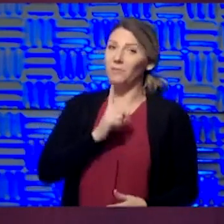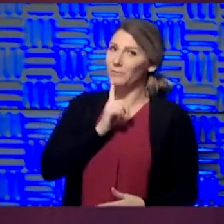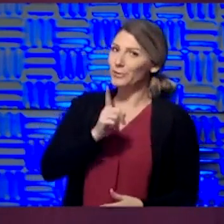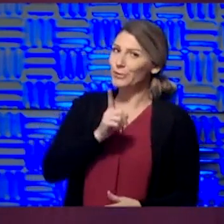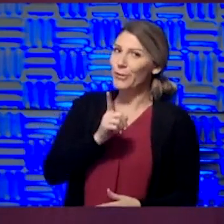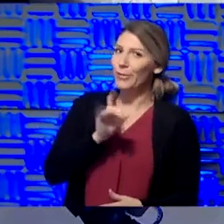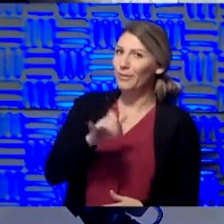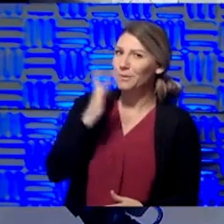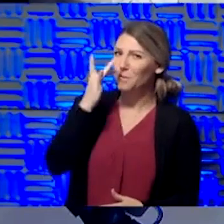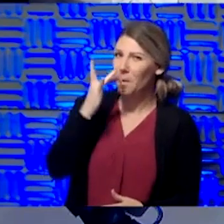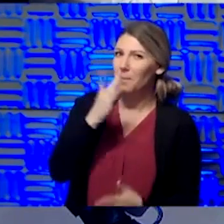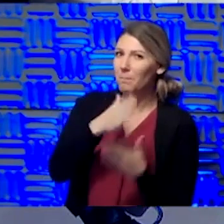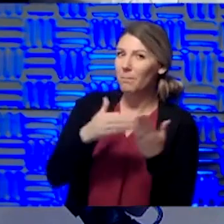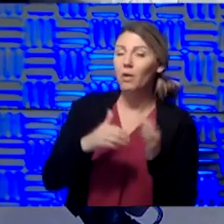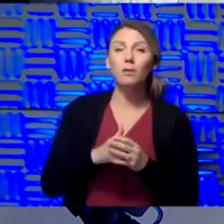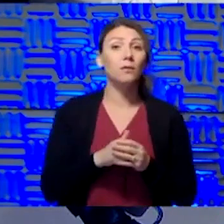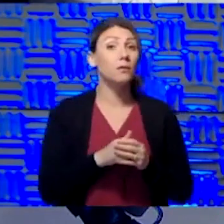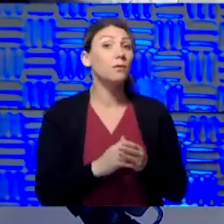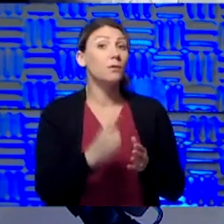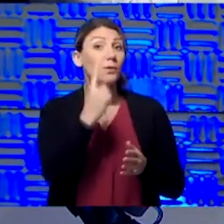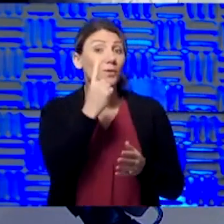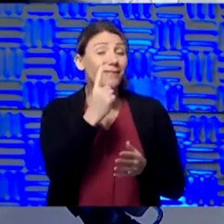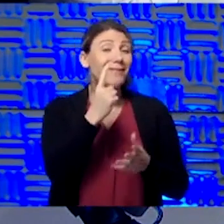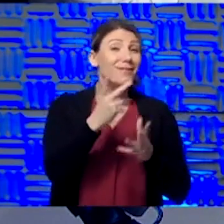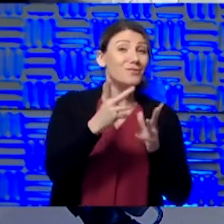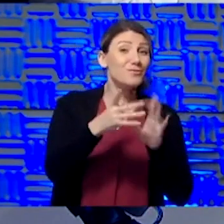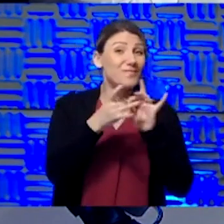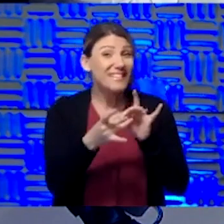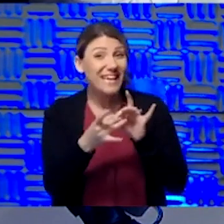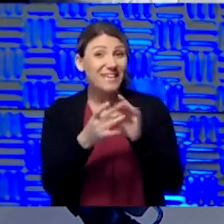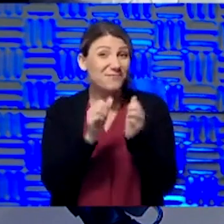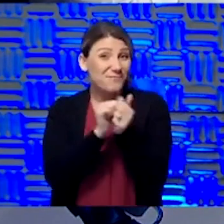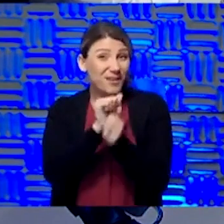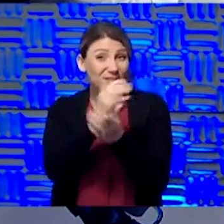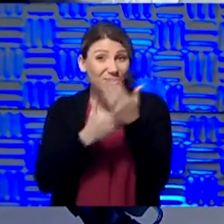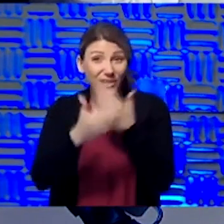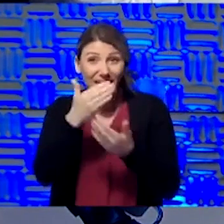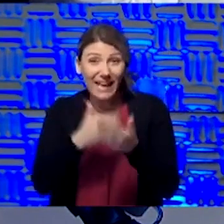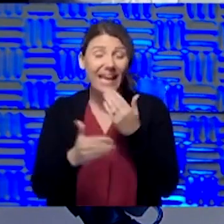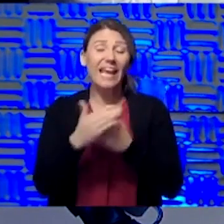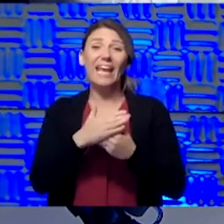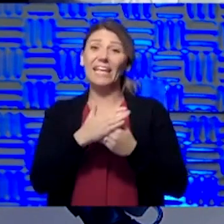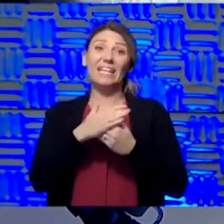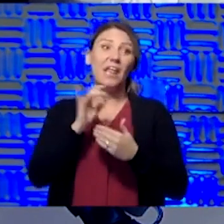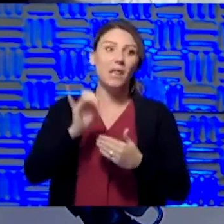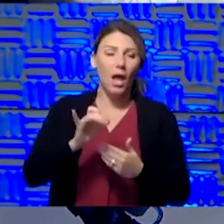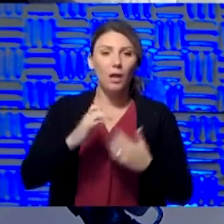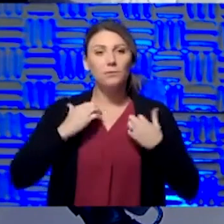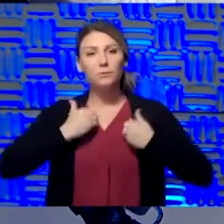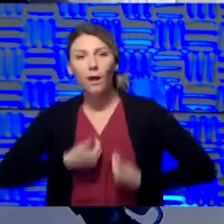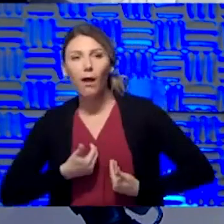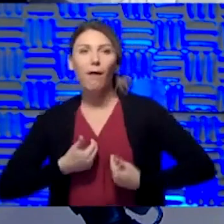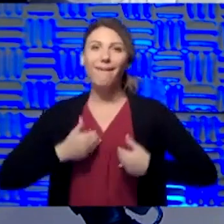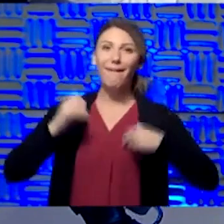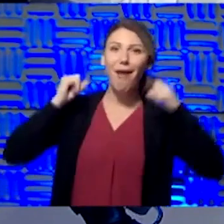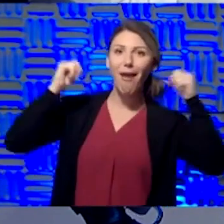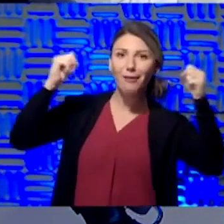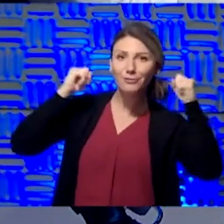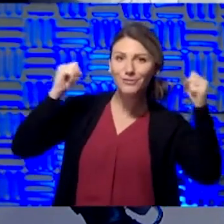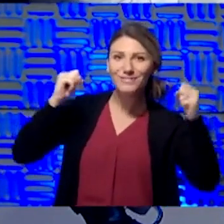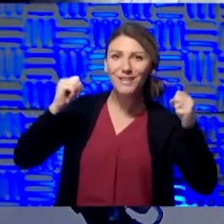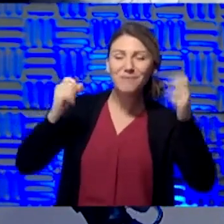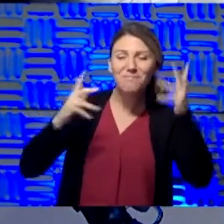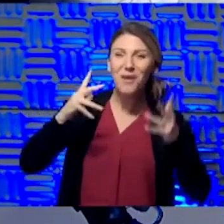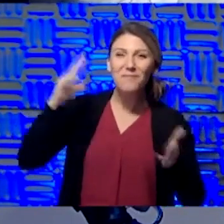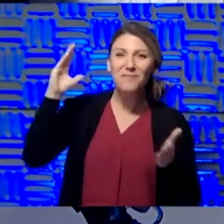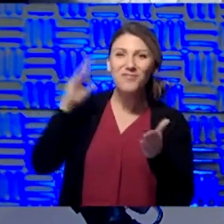it. Do you think it could have to do with washing your hands? Because maybe washing your hands is exertion, it's exercise. Somehow that's making us have fewer heart attacks. I don't know